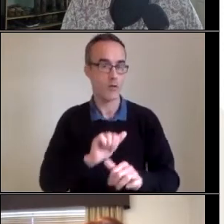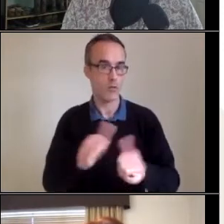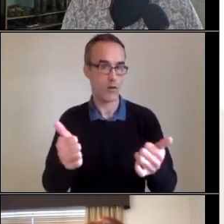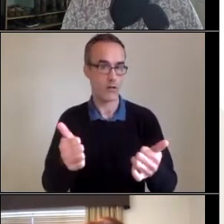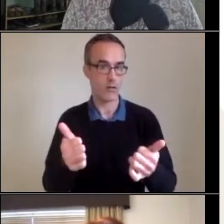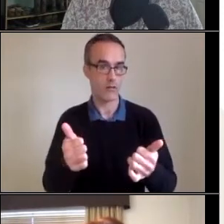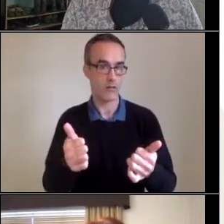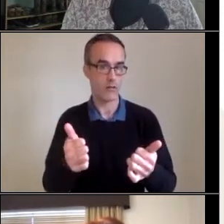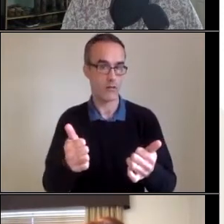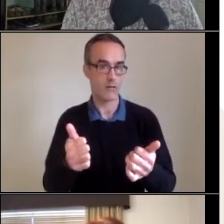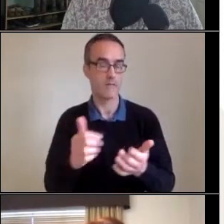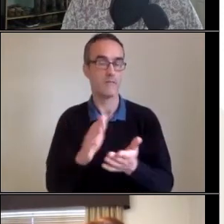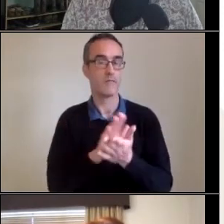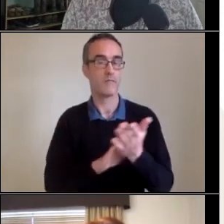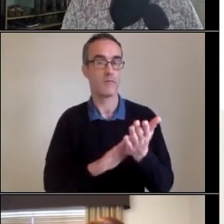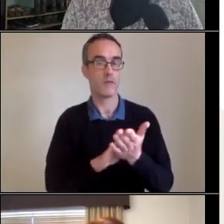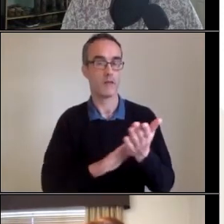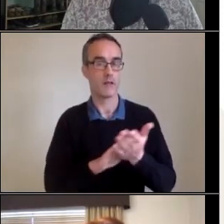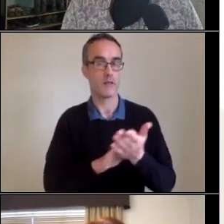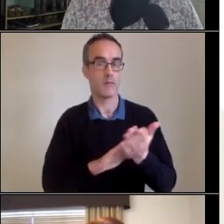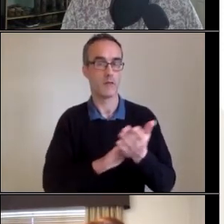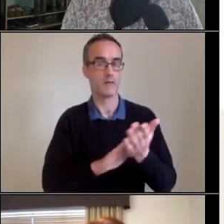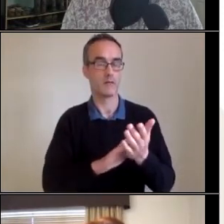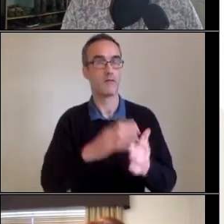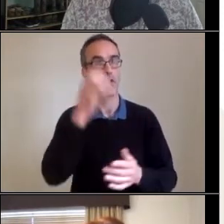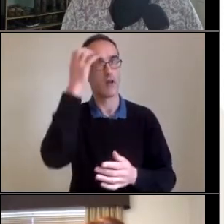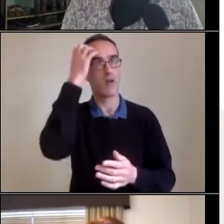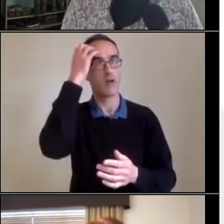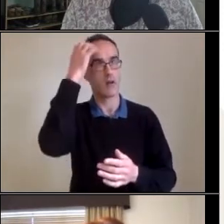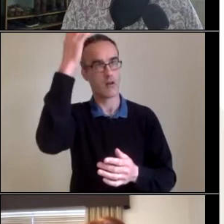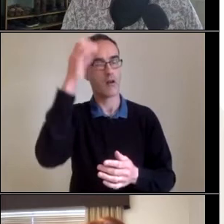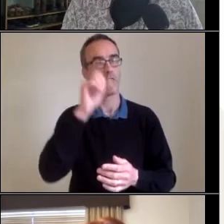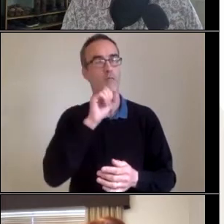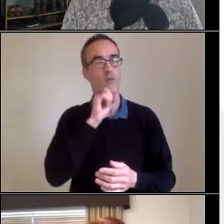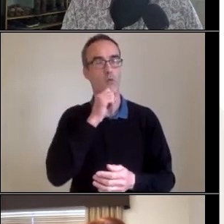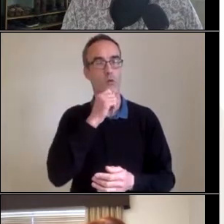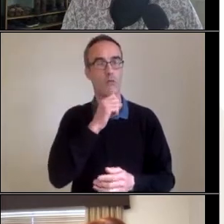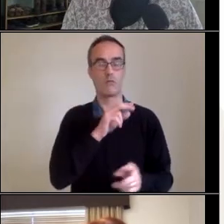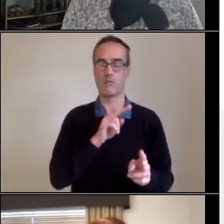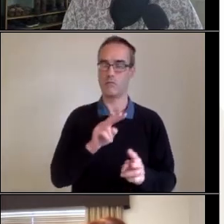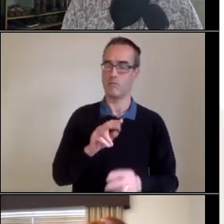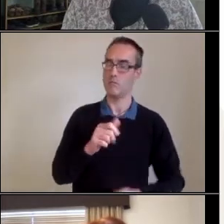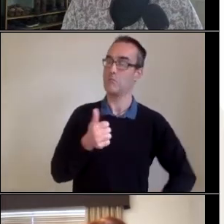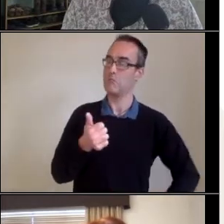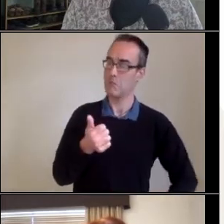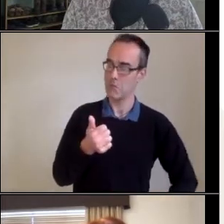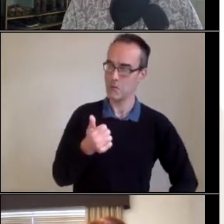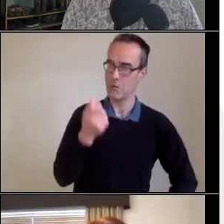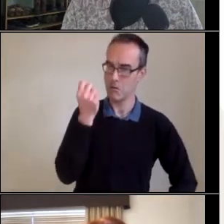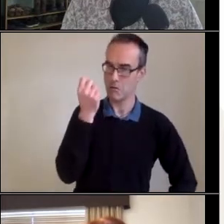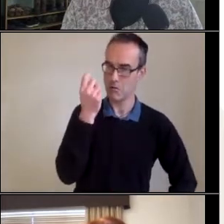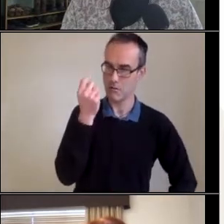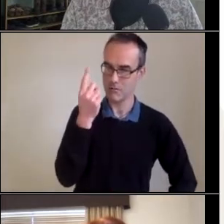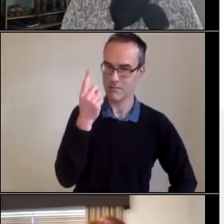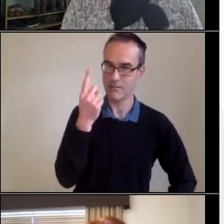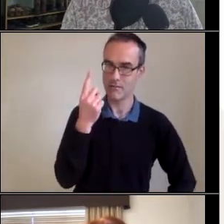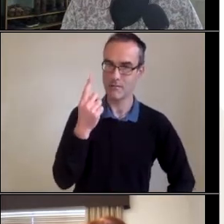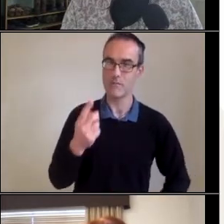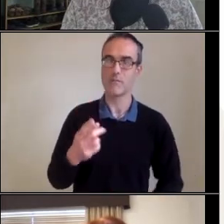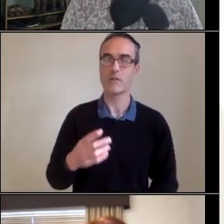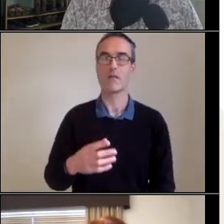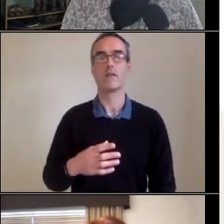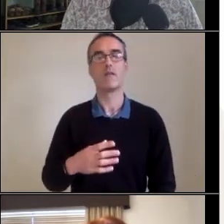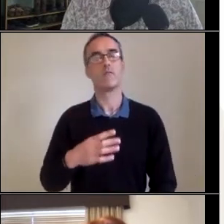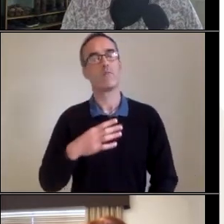then they are likely to take it seriously. But if it's only a statement without incentive, that is not,